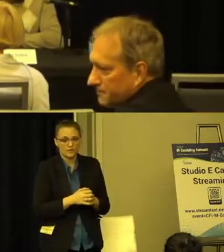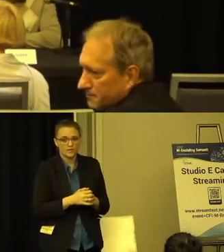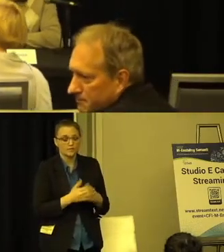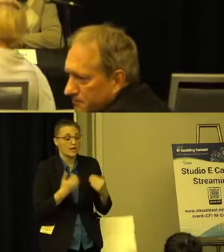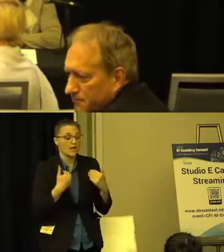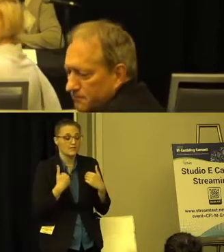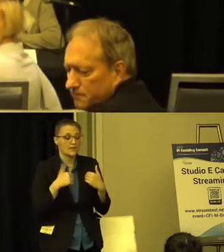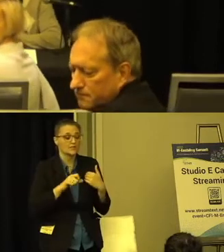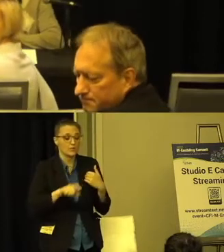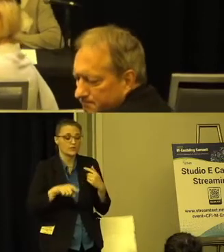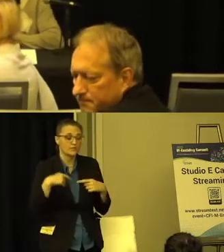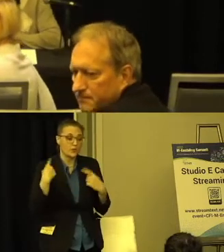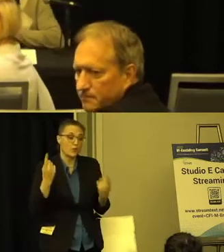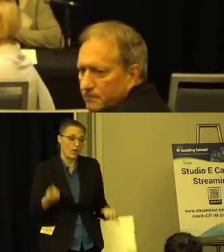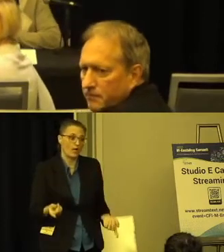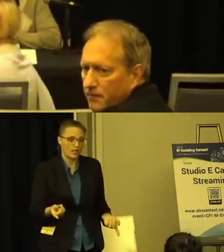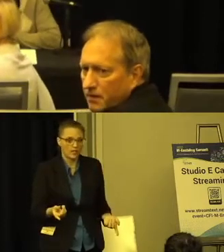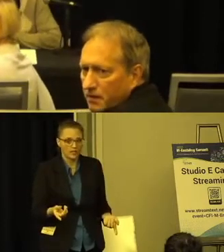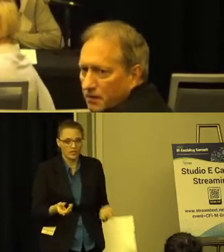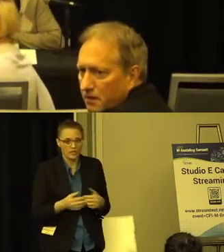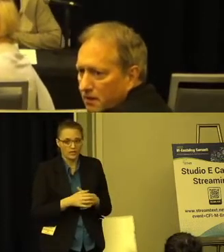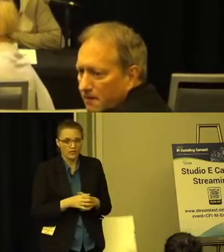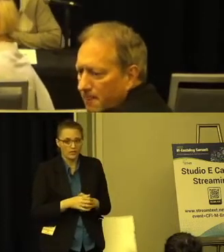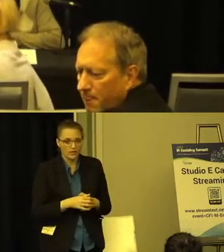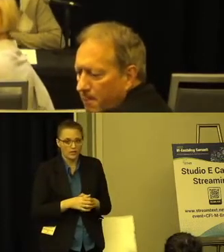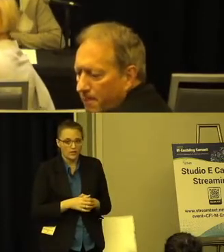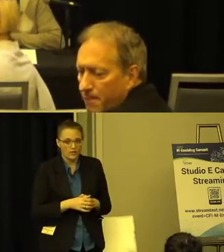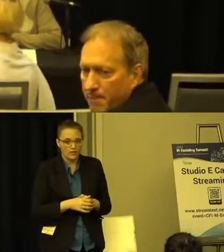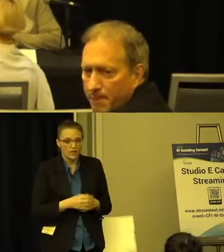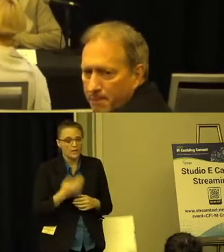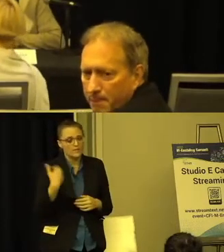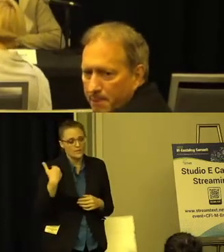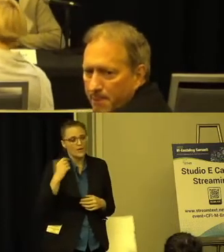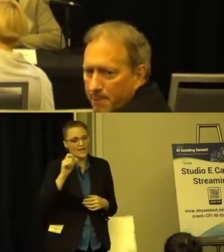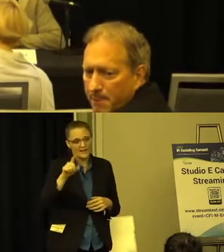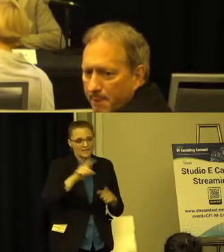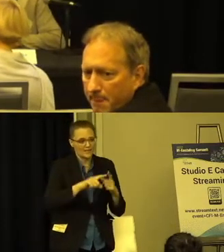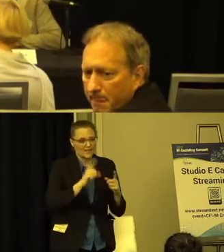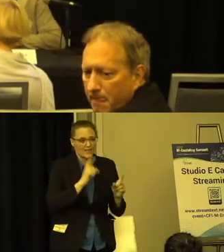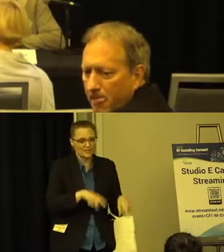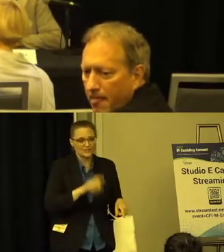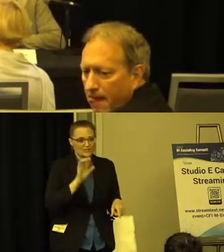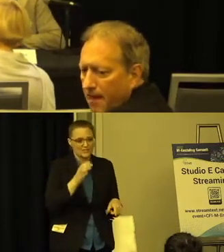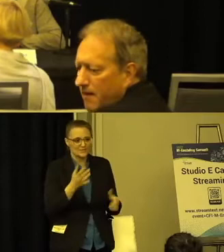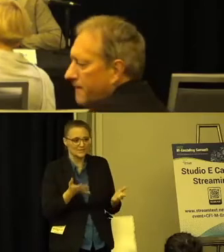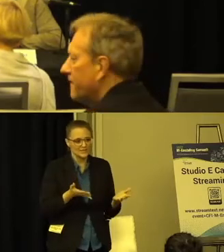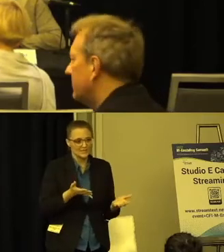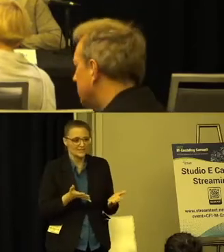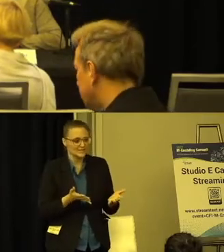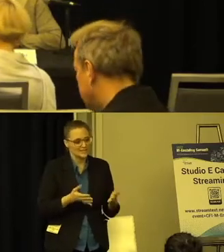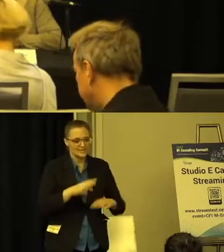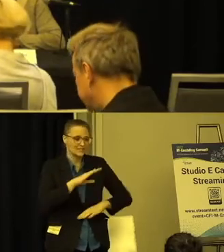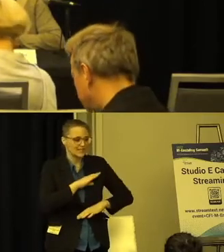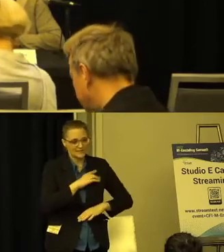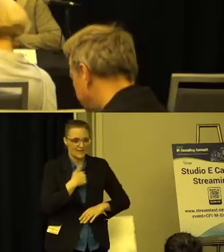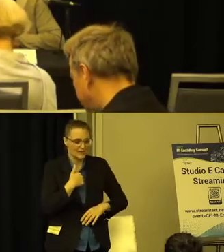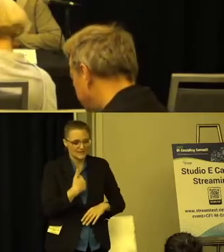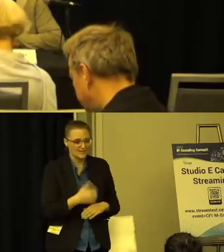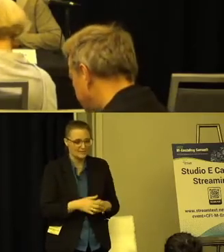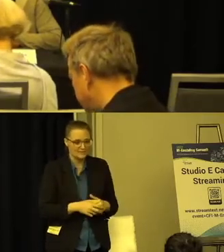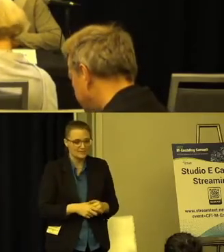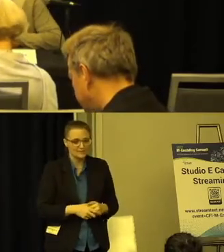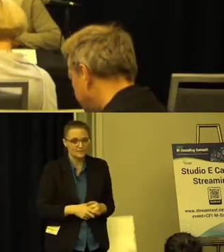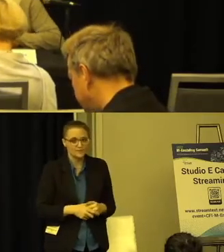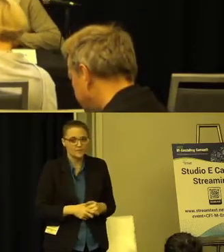this question for a while, and I've asked it before in forums, and I've never quite gotten an answer that seems to satisfy me.